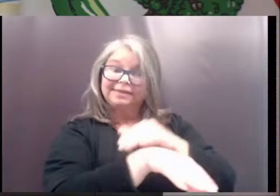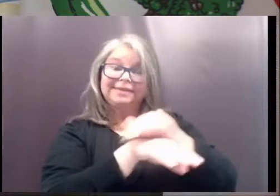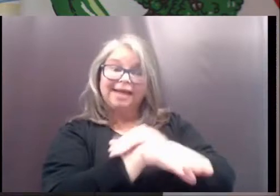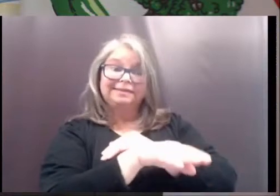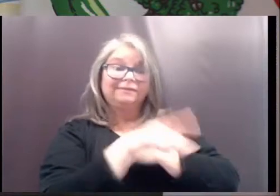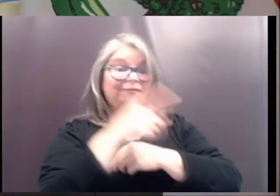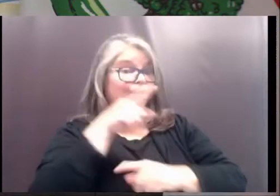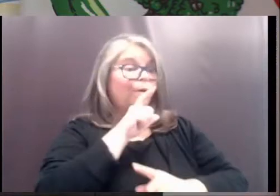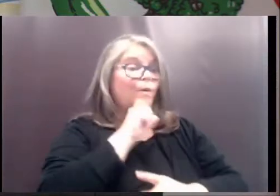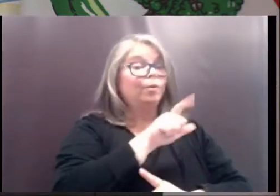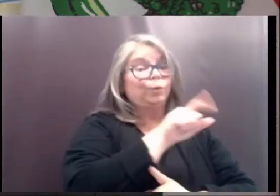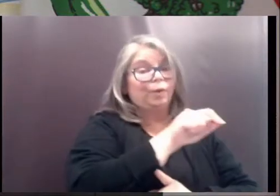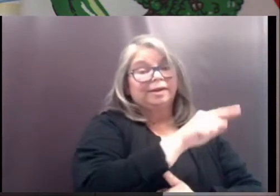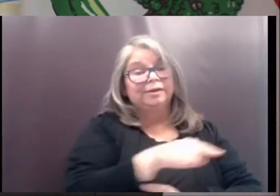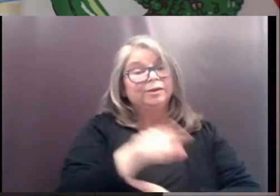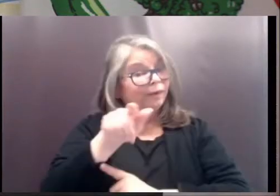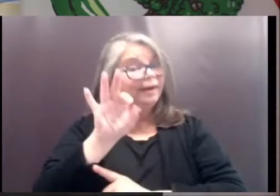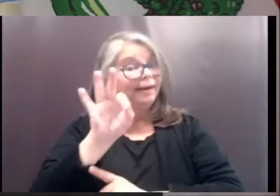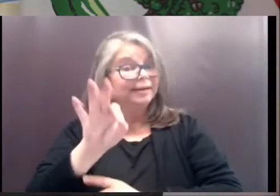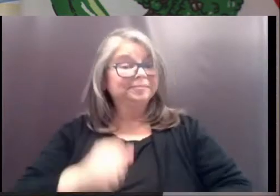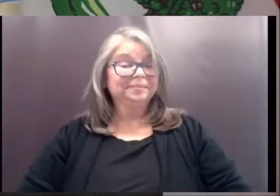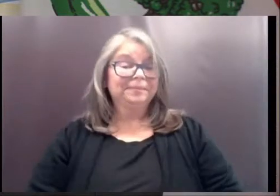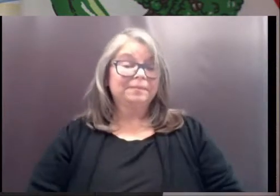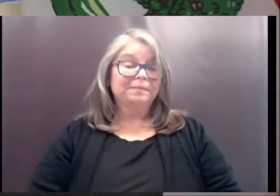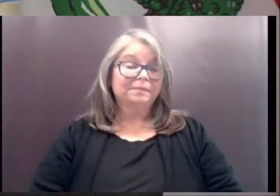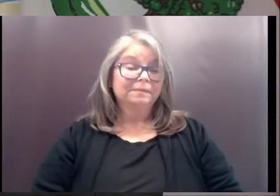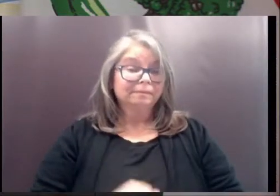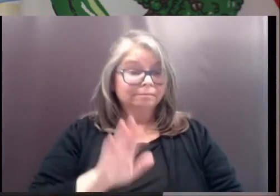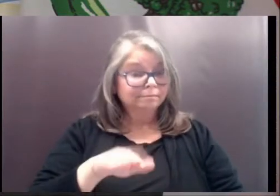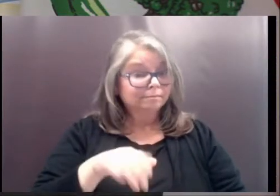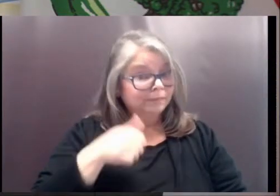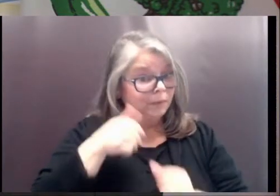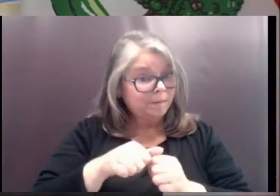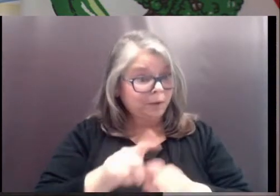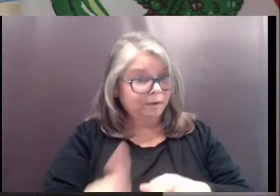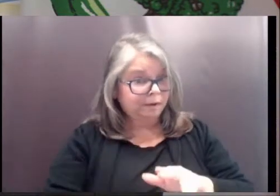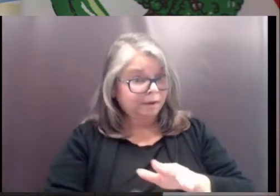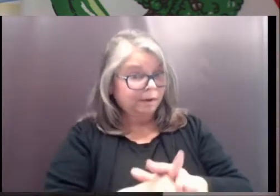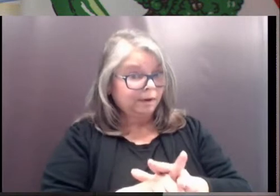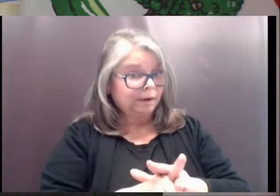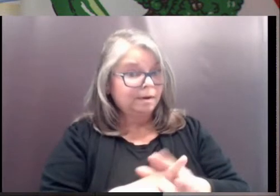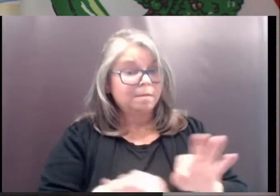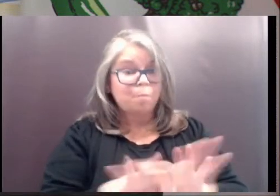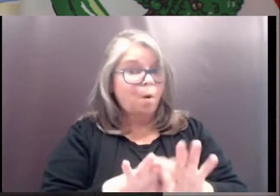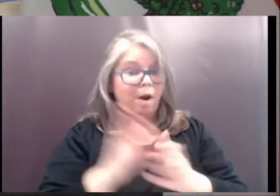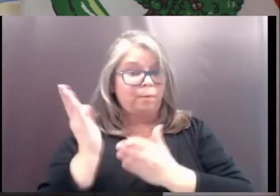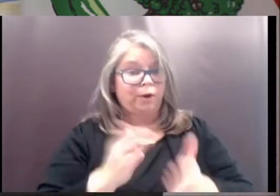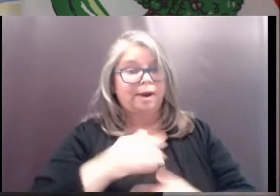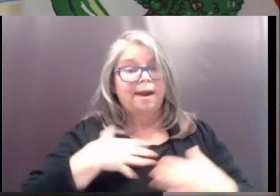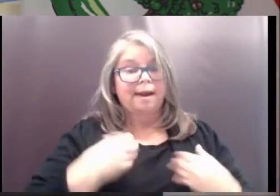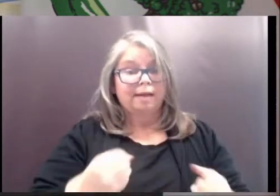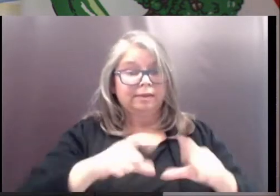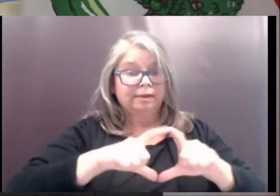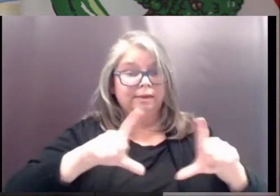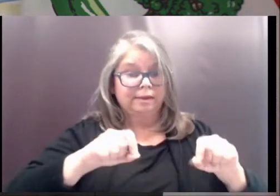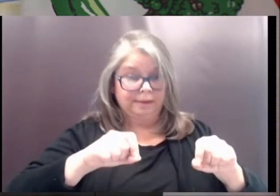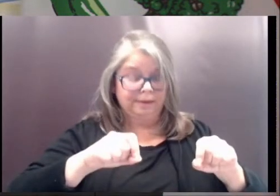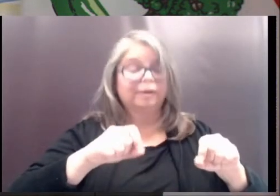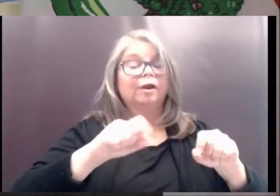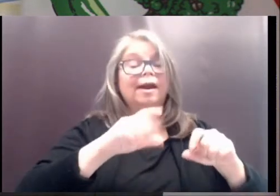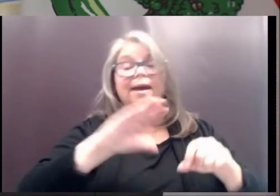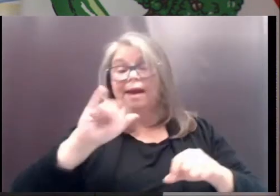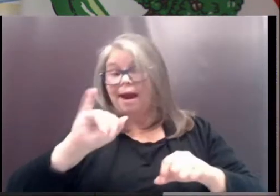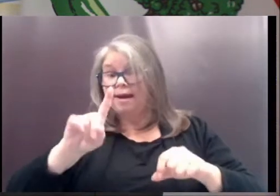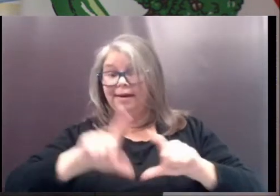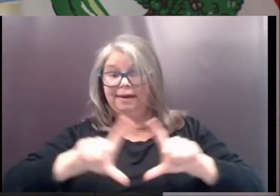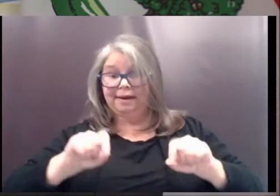remember to bring your health card to the clinics or identification if you're a student that is not from PEI. The testing